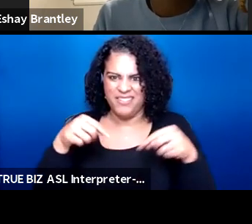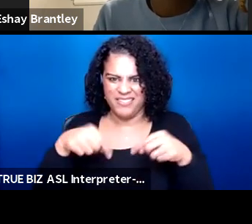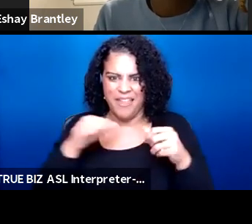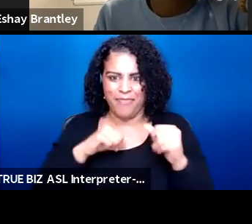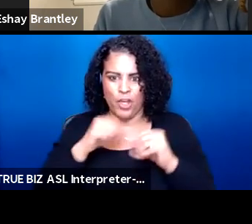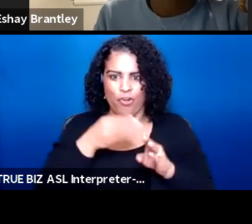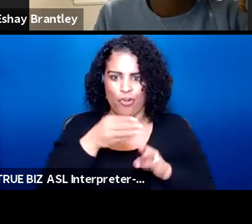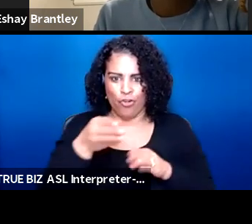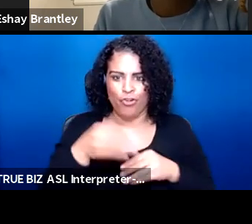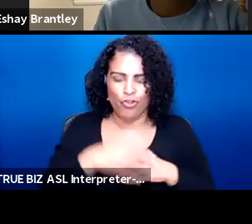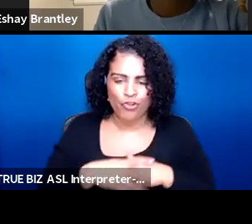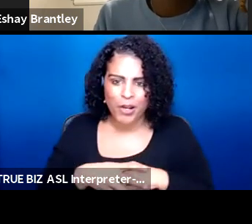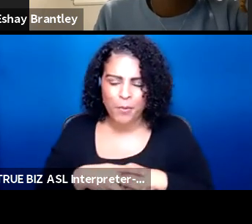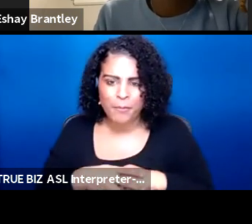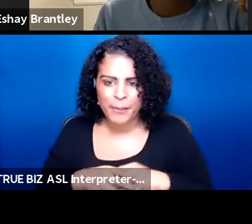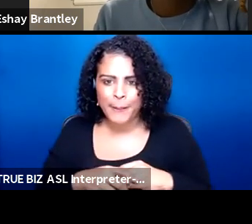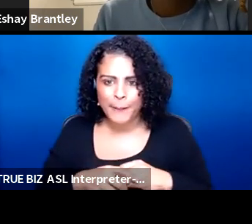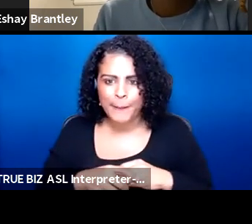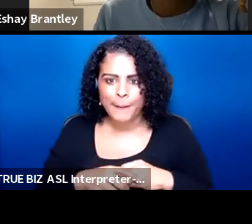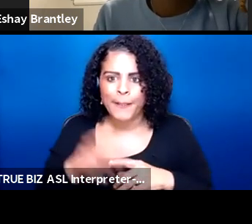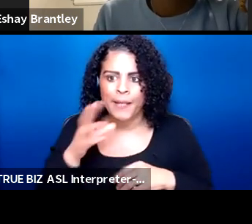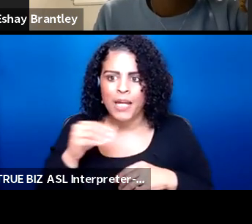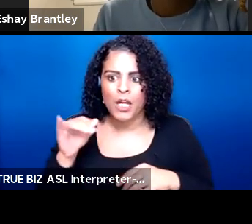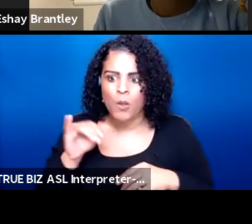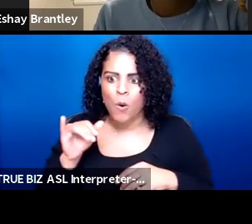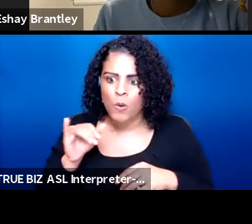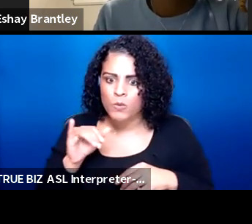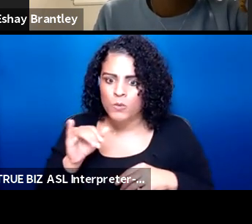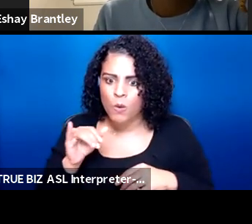realm, and also